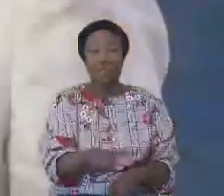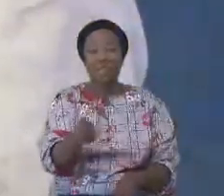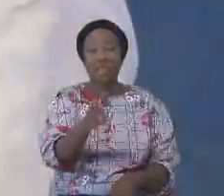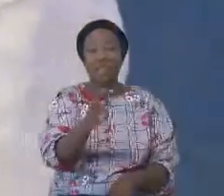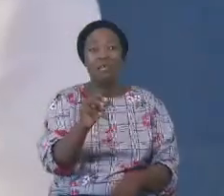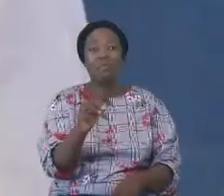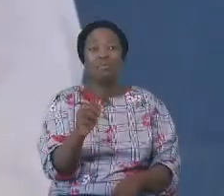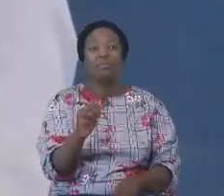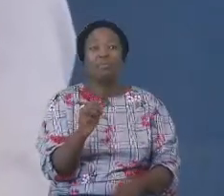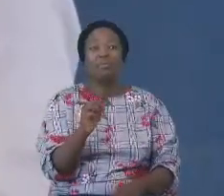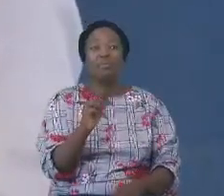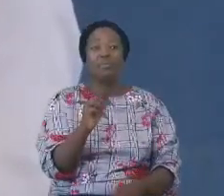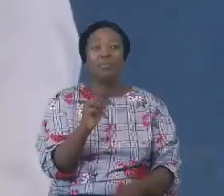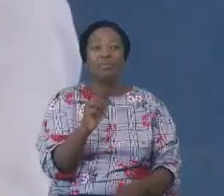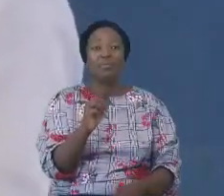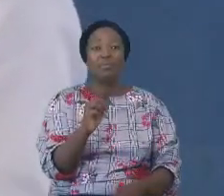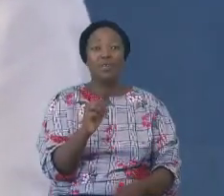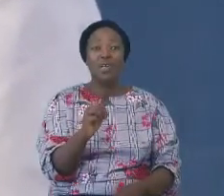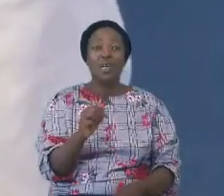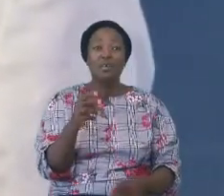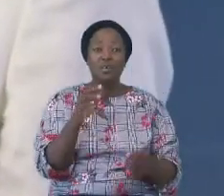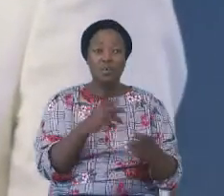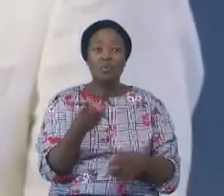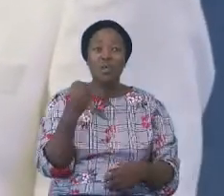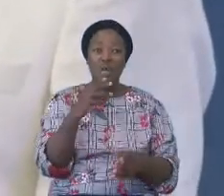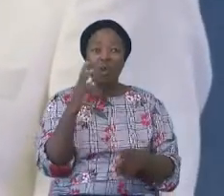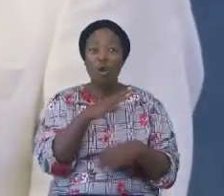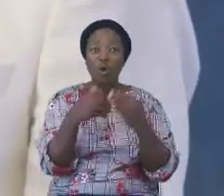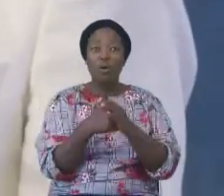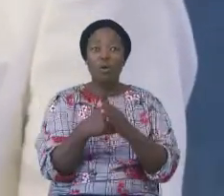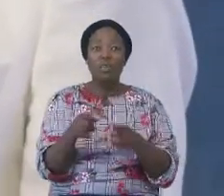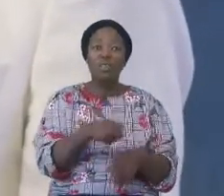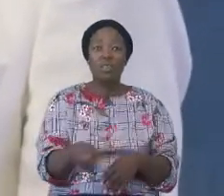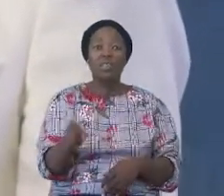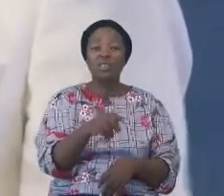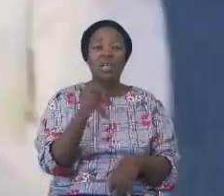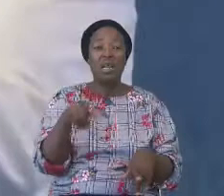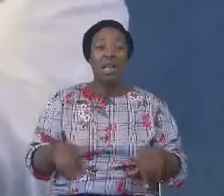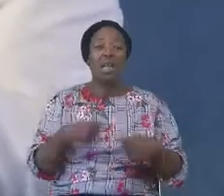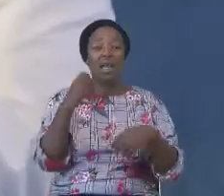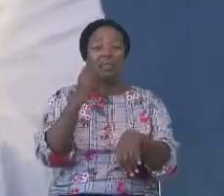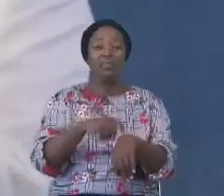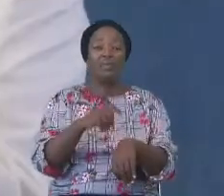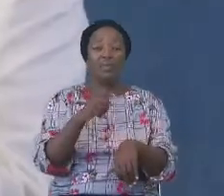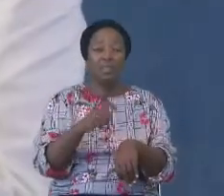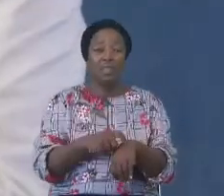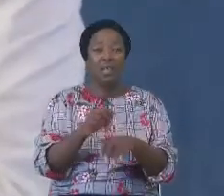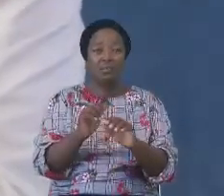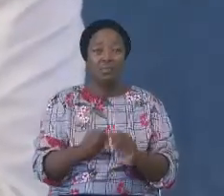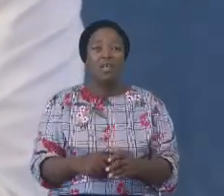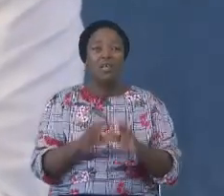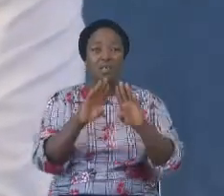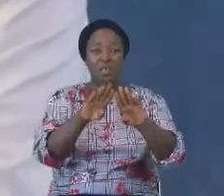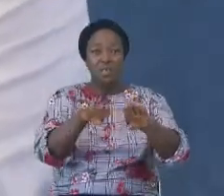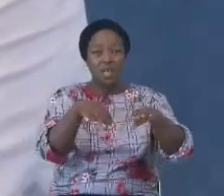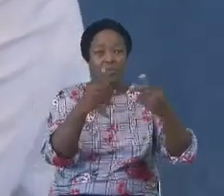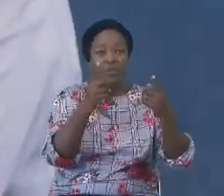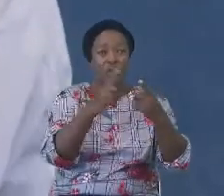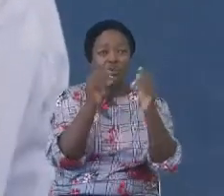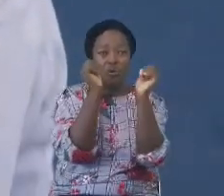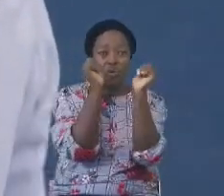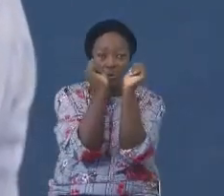verse 15, and delivered them who through fear of death were all their